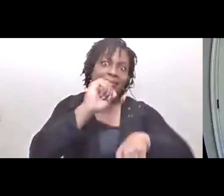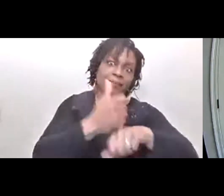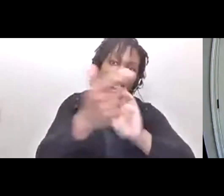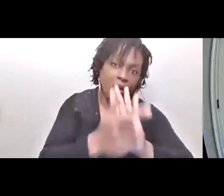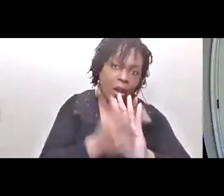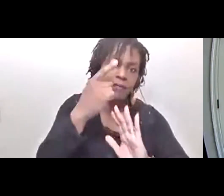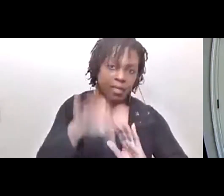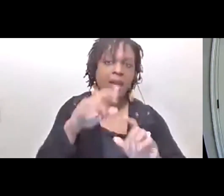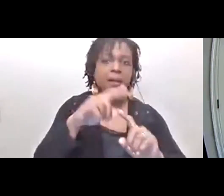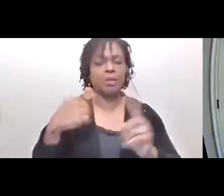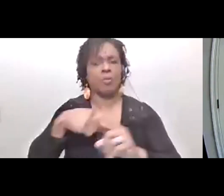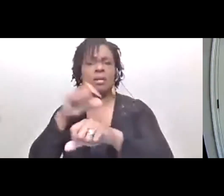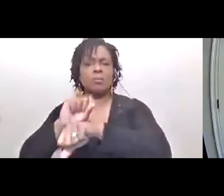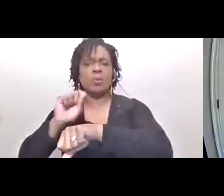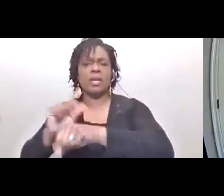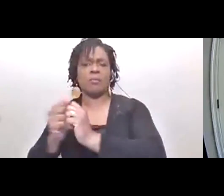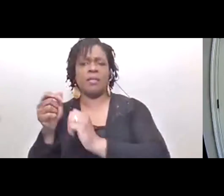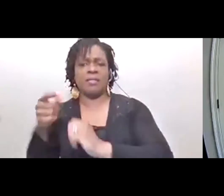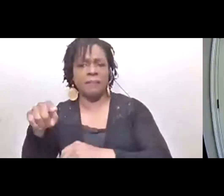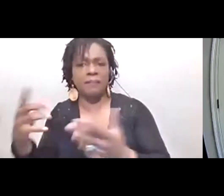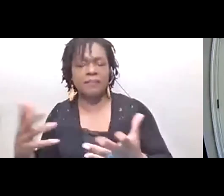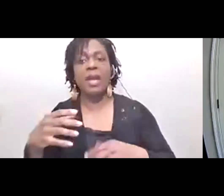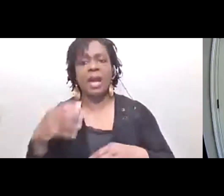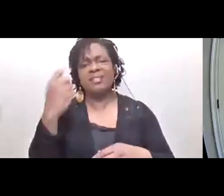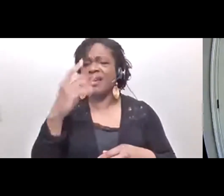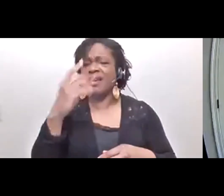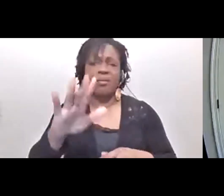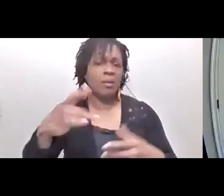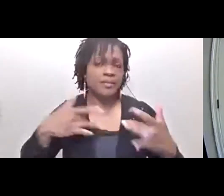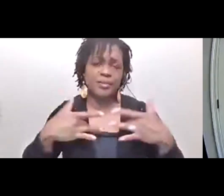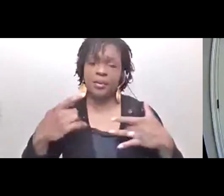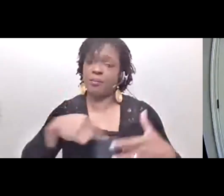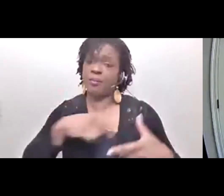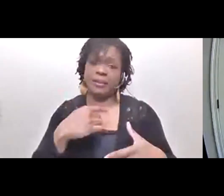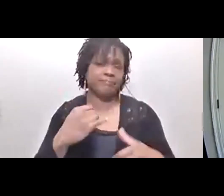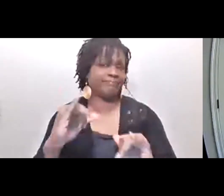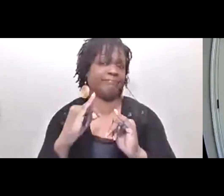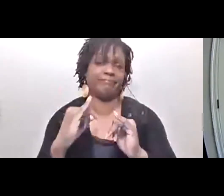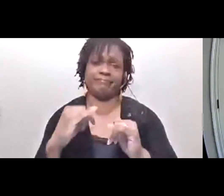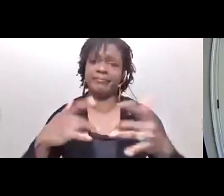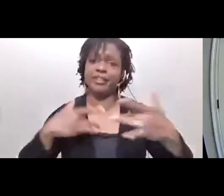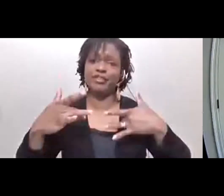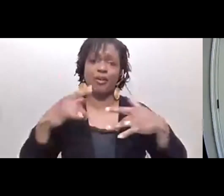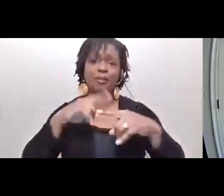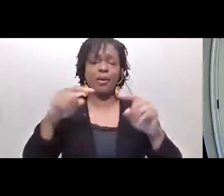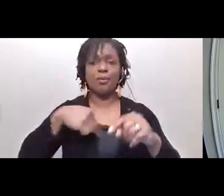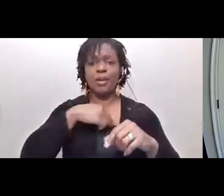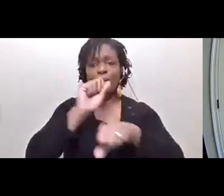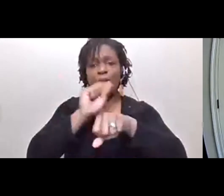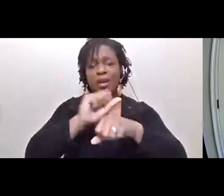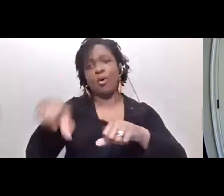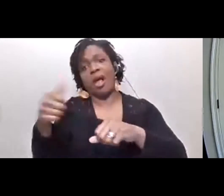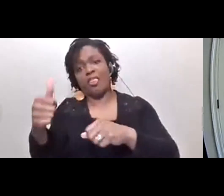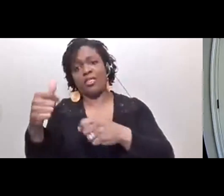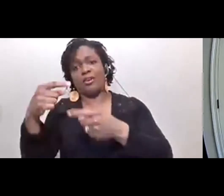understand, the concern, because it's a concern of ours too, but we're just working behind the scenes to address those.